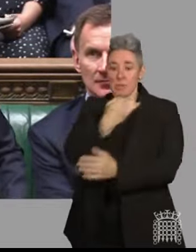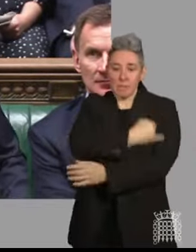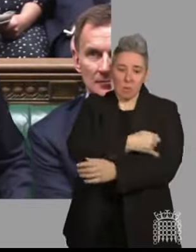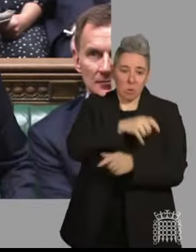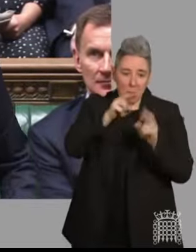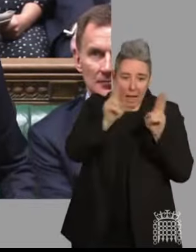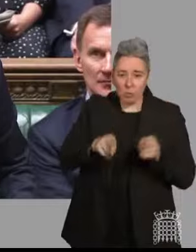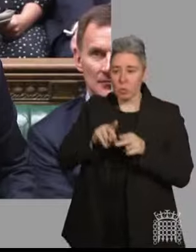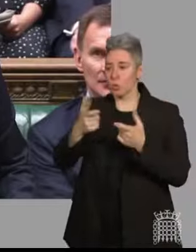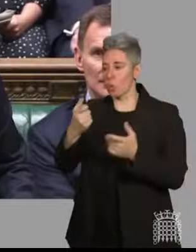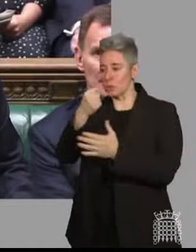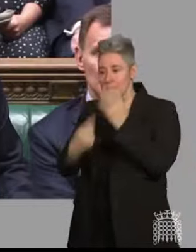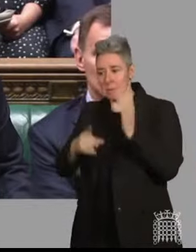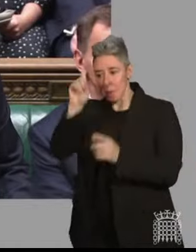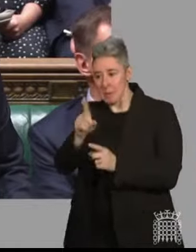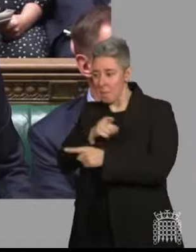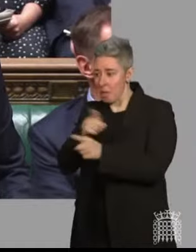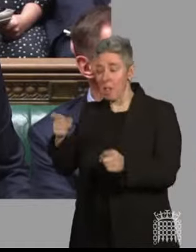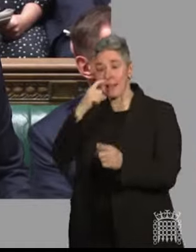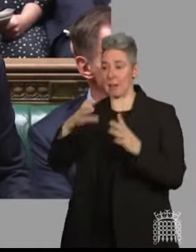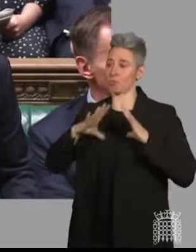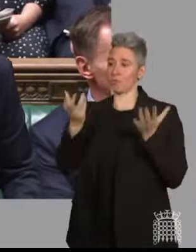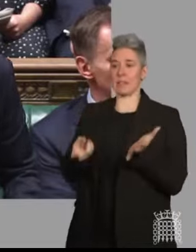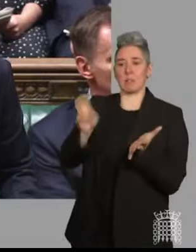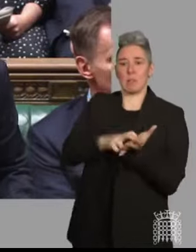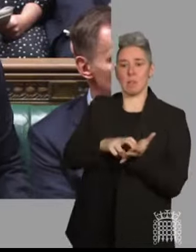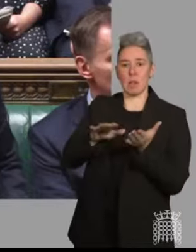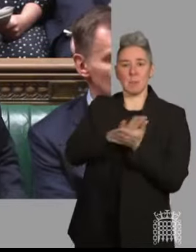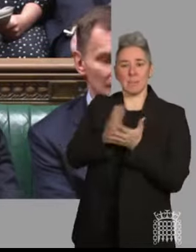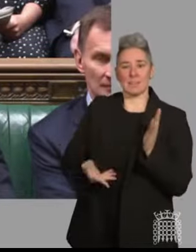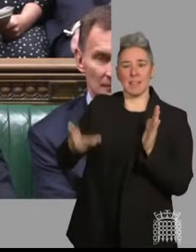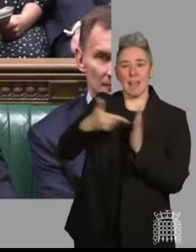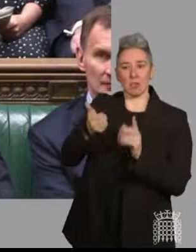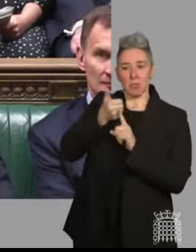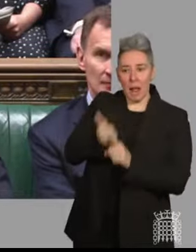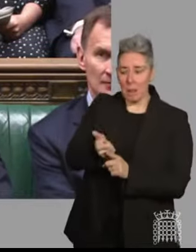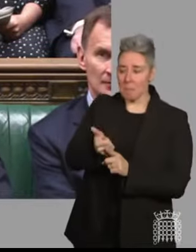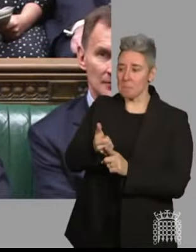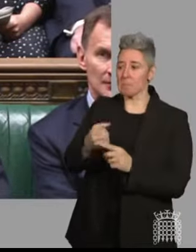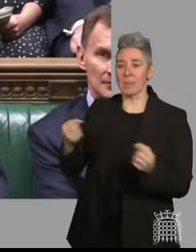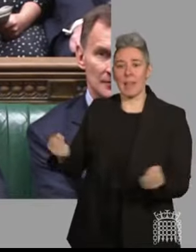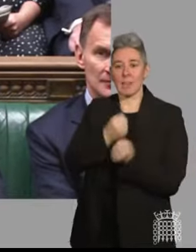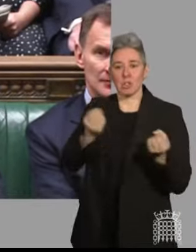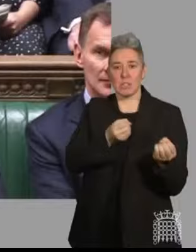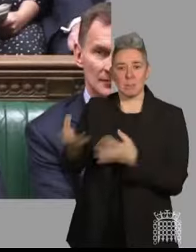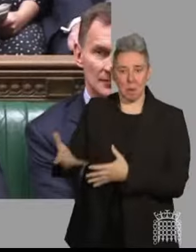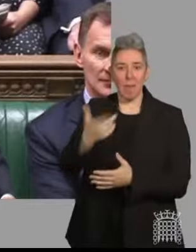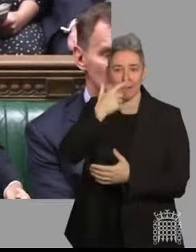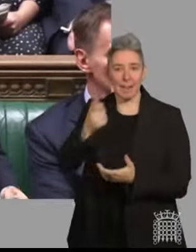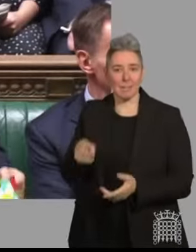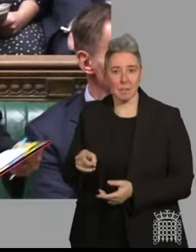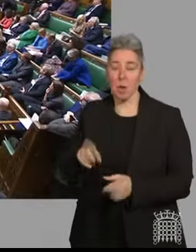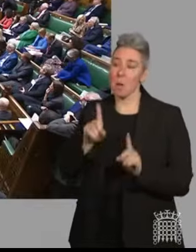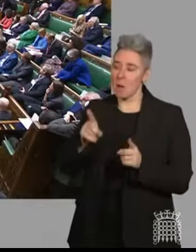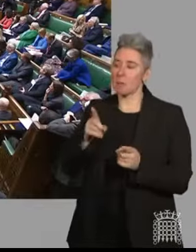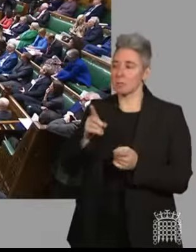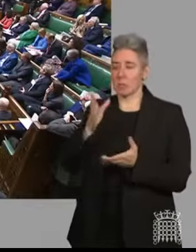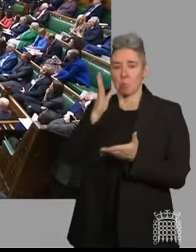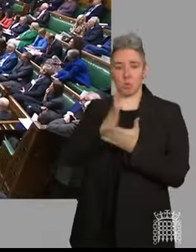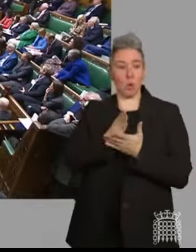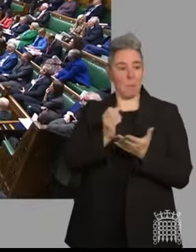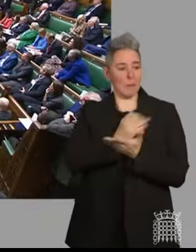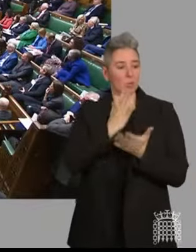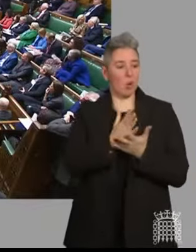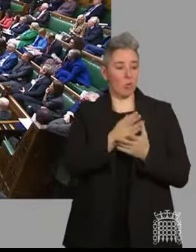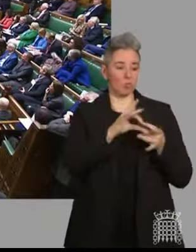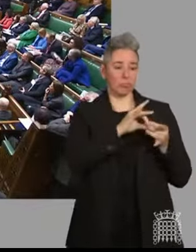receive extra help with their energy supply. But I'll ensure, as I said, the relevant minister meets with Marie Curie and the honourable lady. Councillor Fletcher.